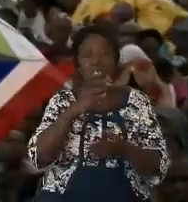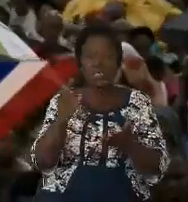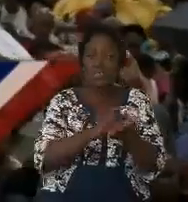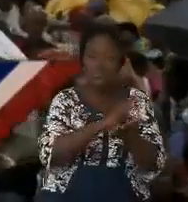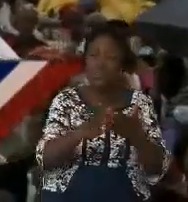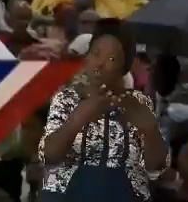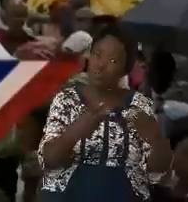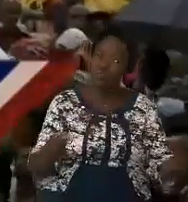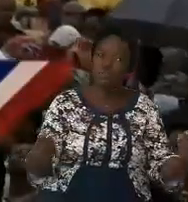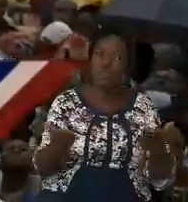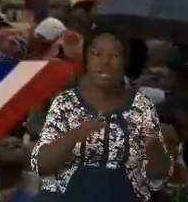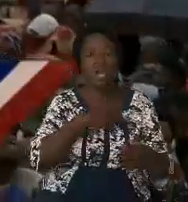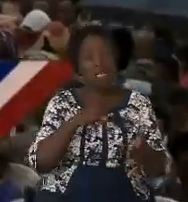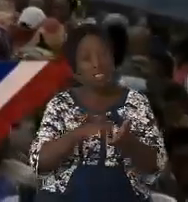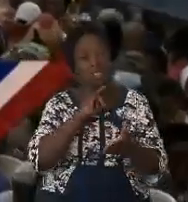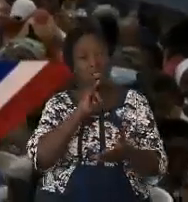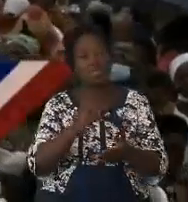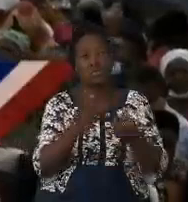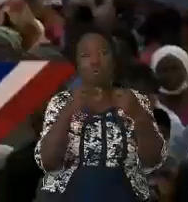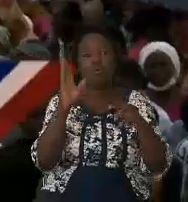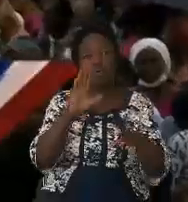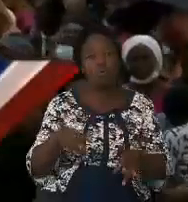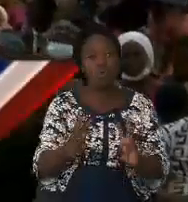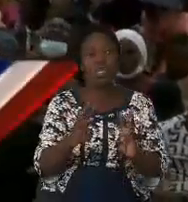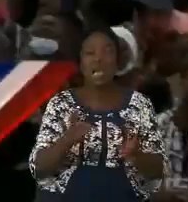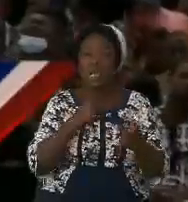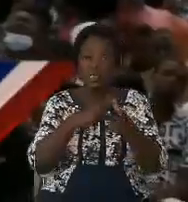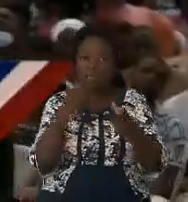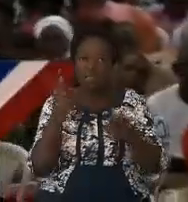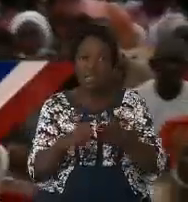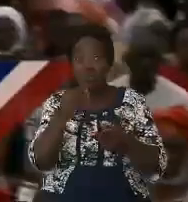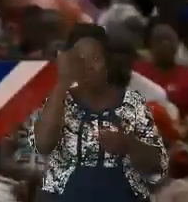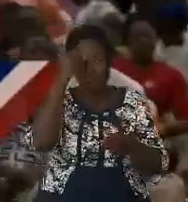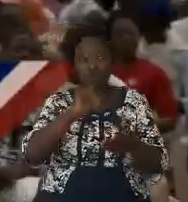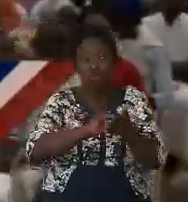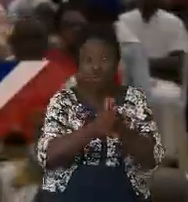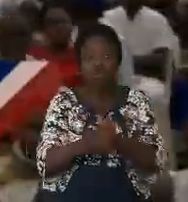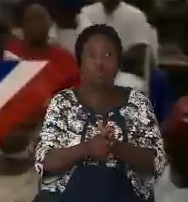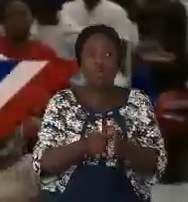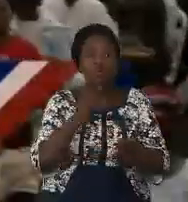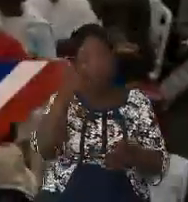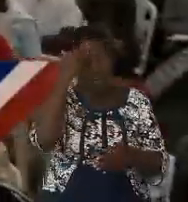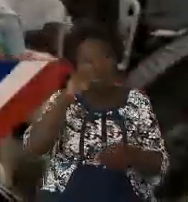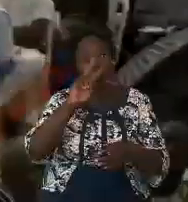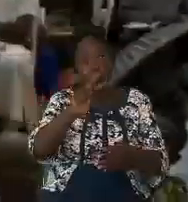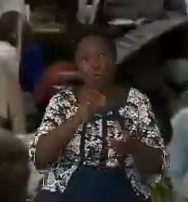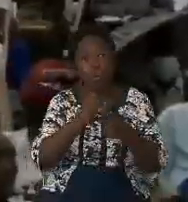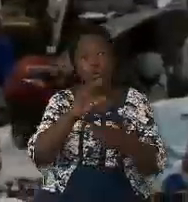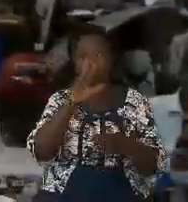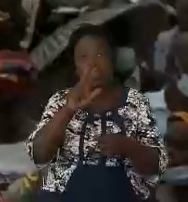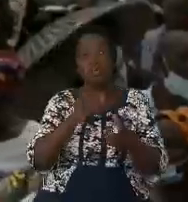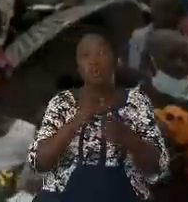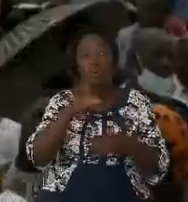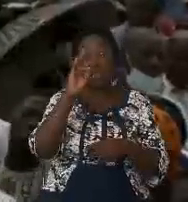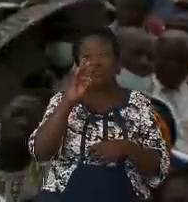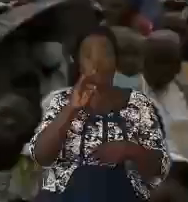and you know there's divine solution here, and it's coming your way. And then you know two